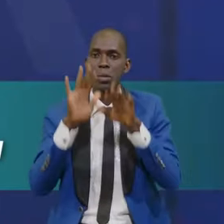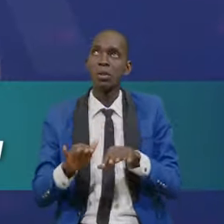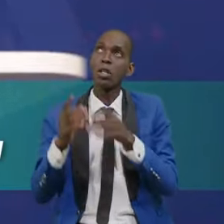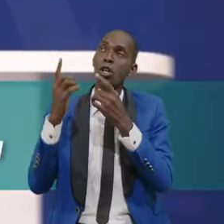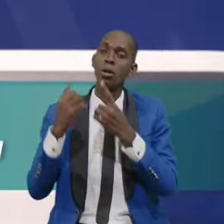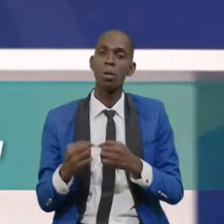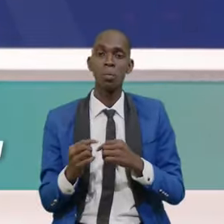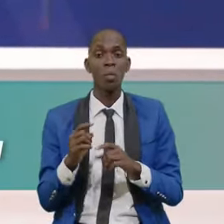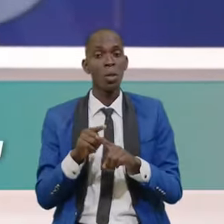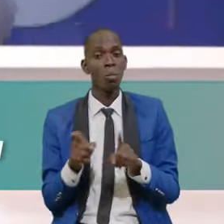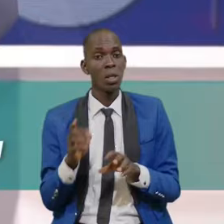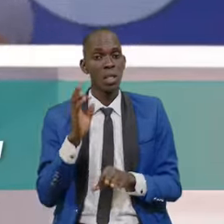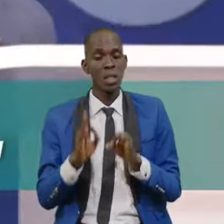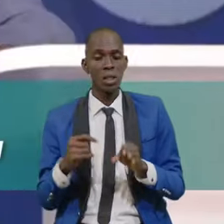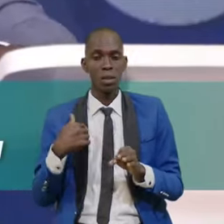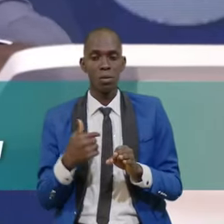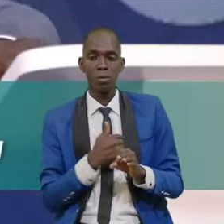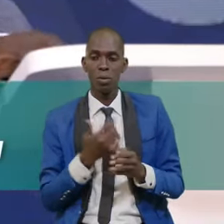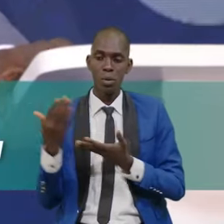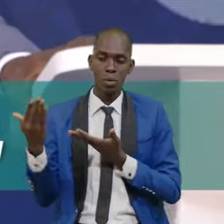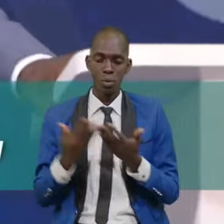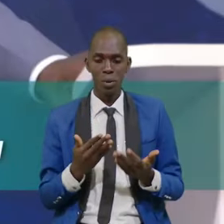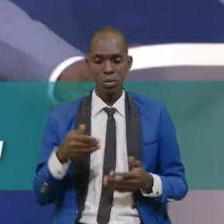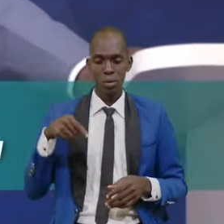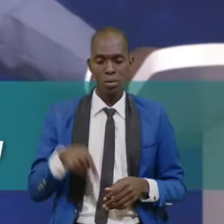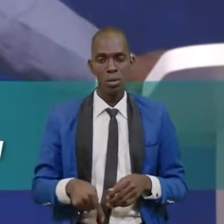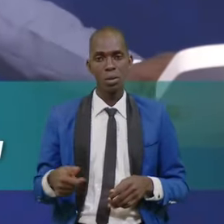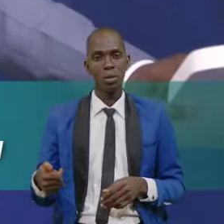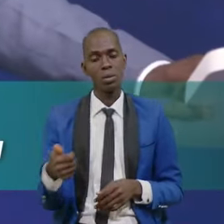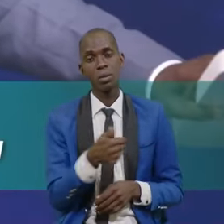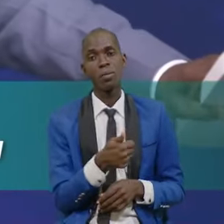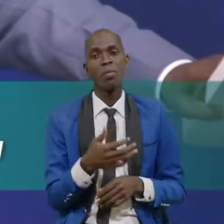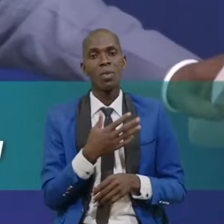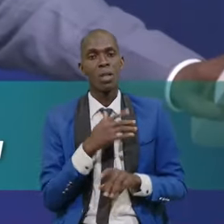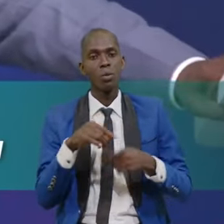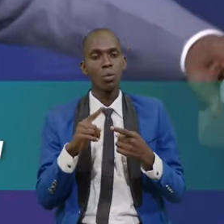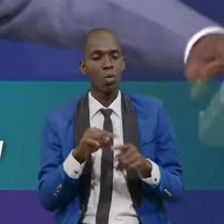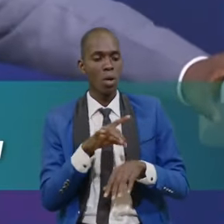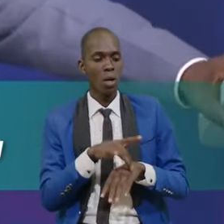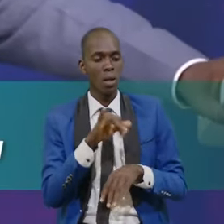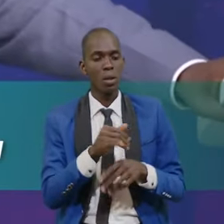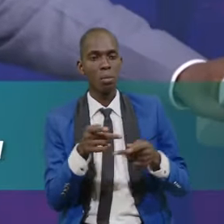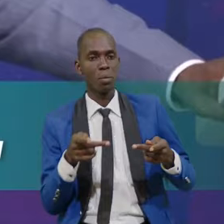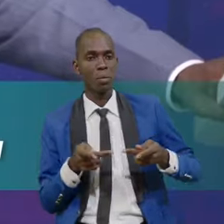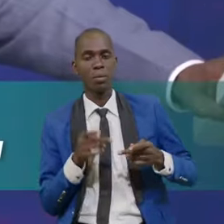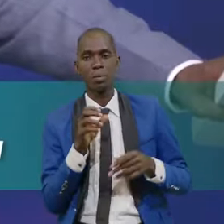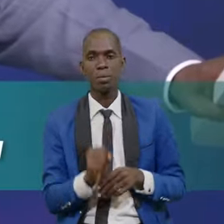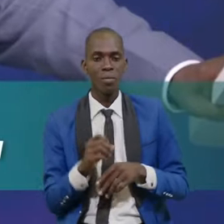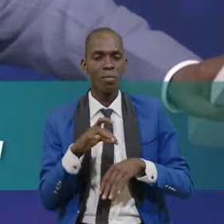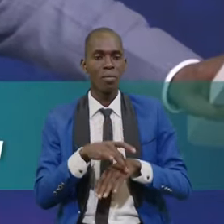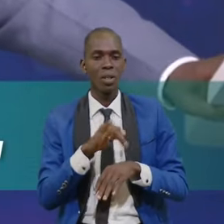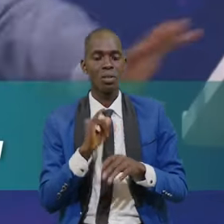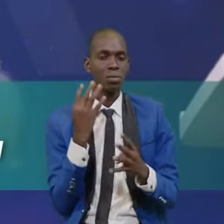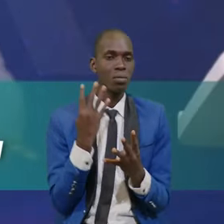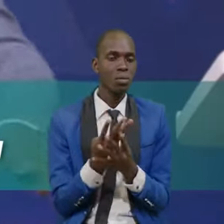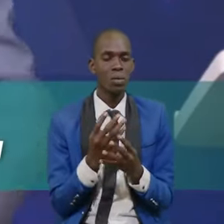degrade ourselves and we go to earthly places, earthly dungeons, earthly